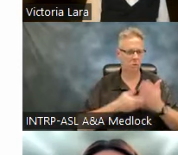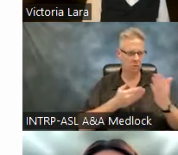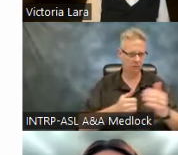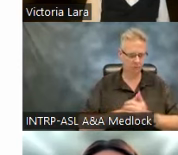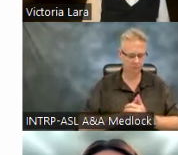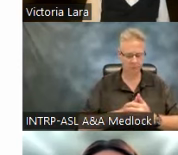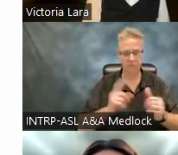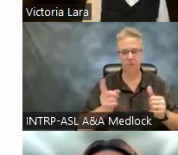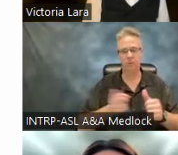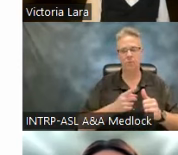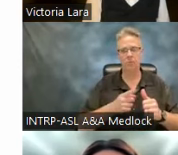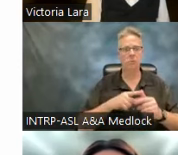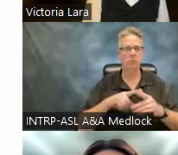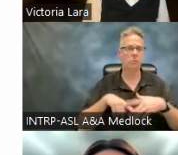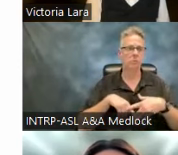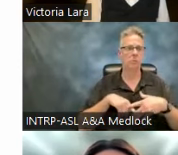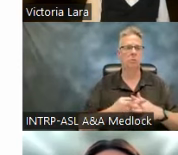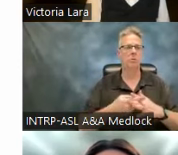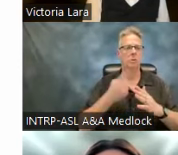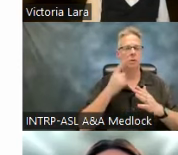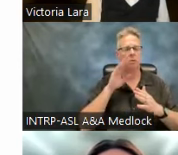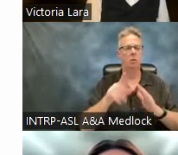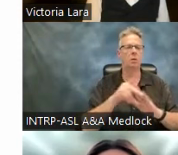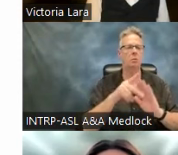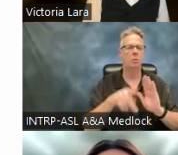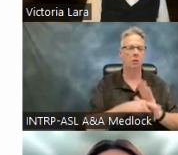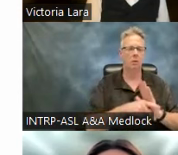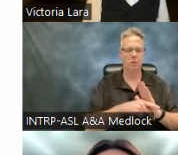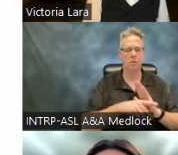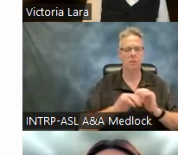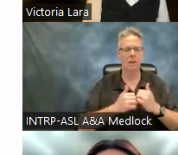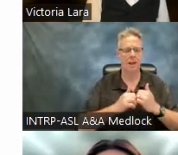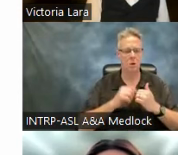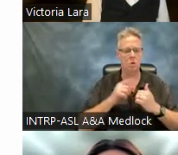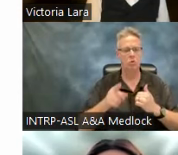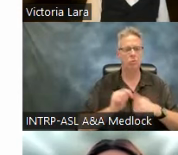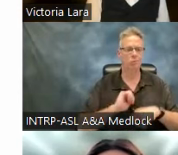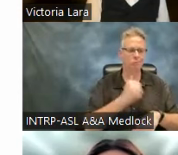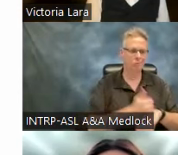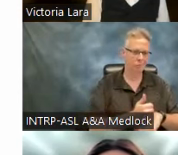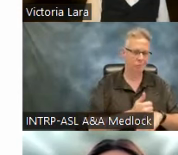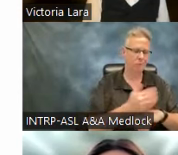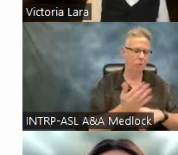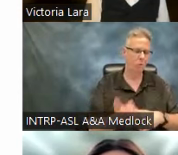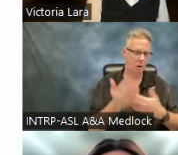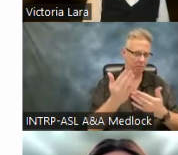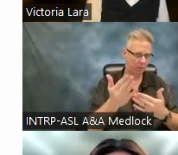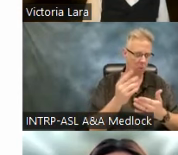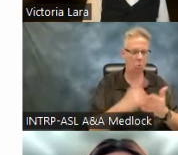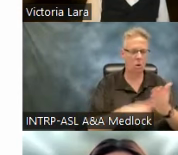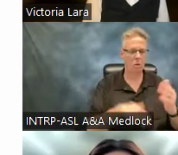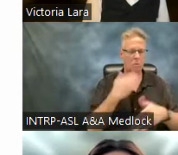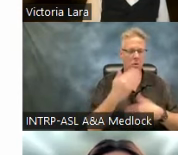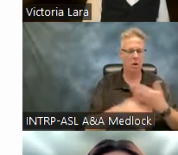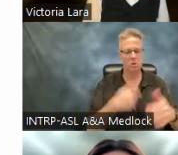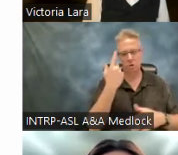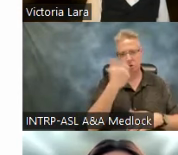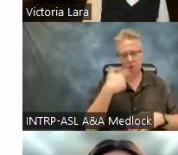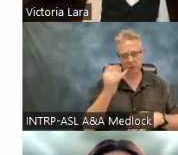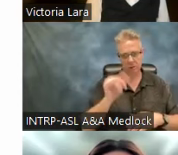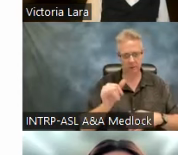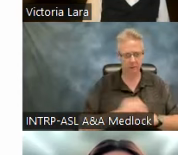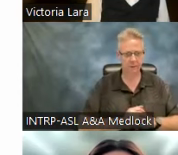beginning is the initiation of policy, of how you make a policy recommendation and what the process is.